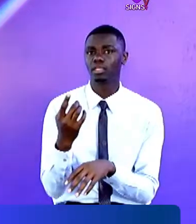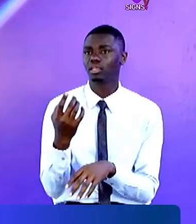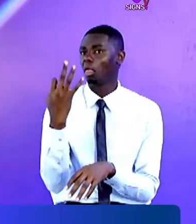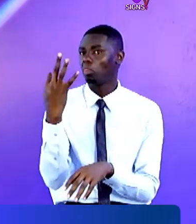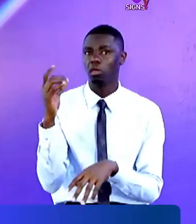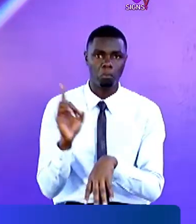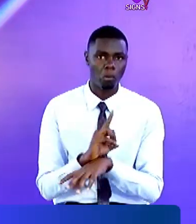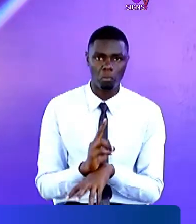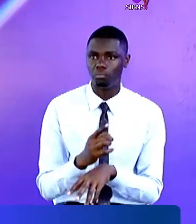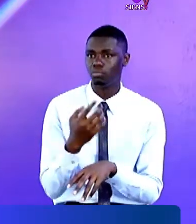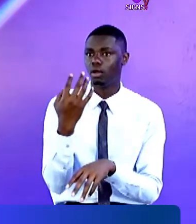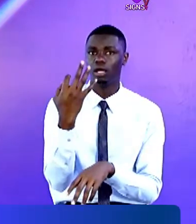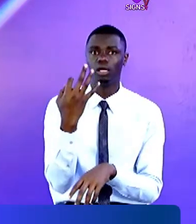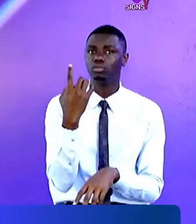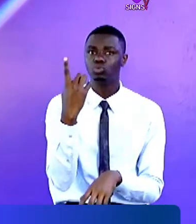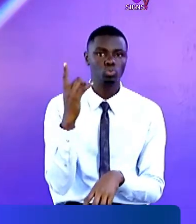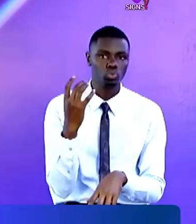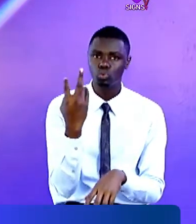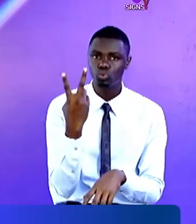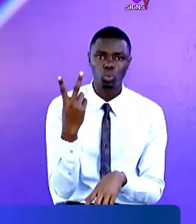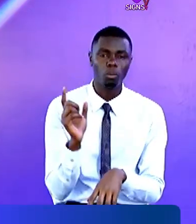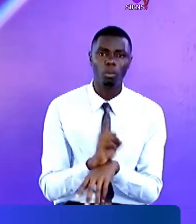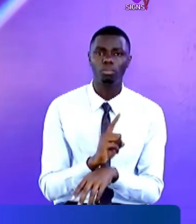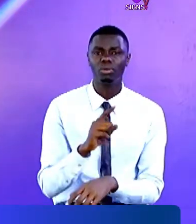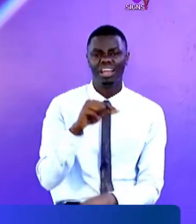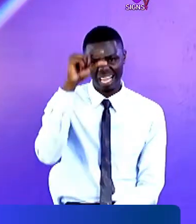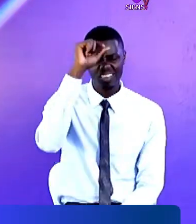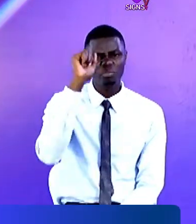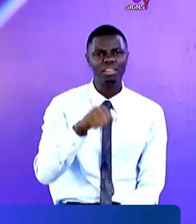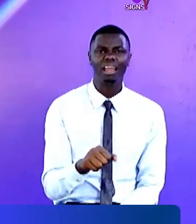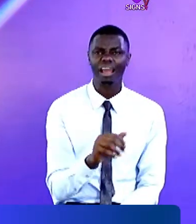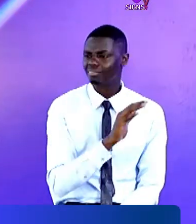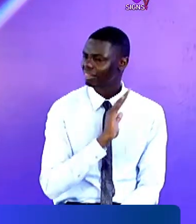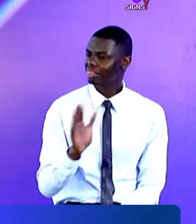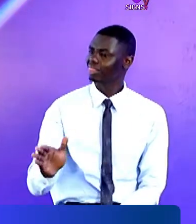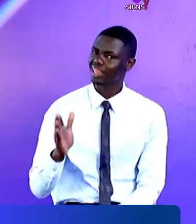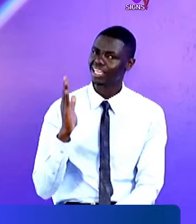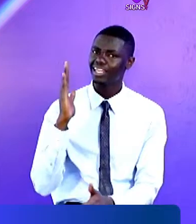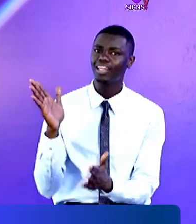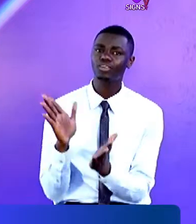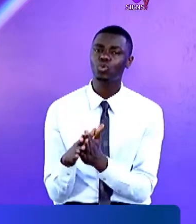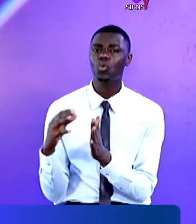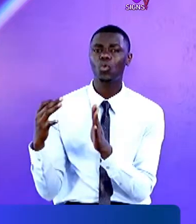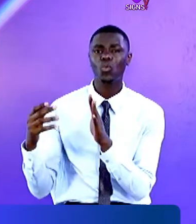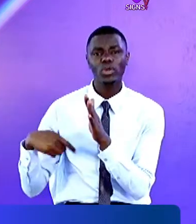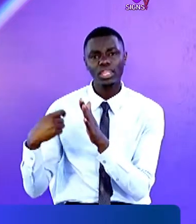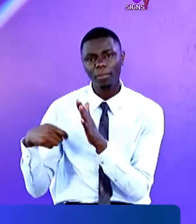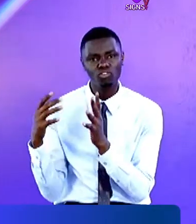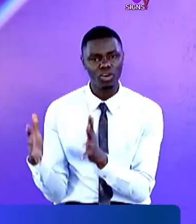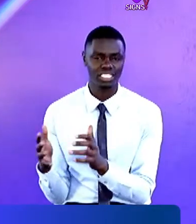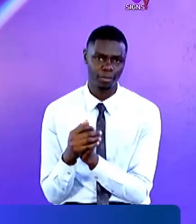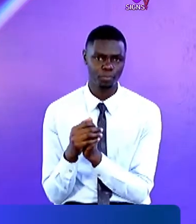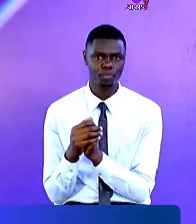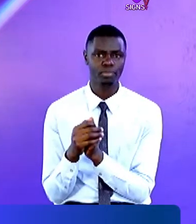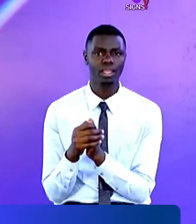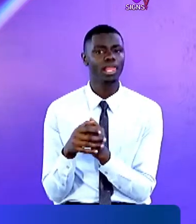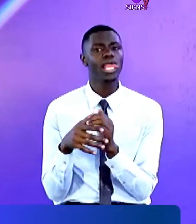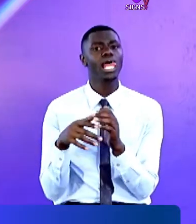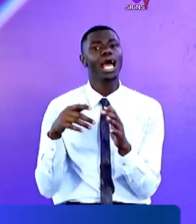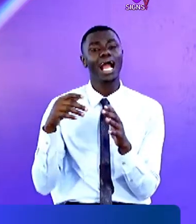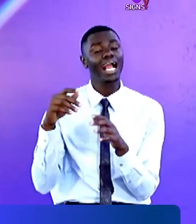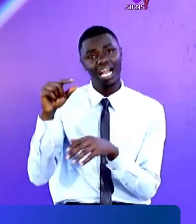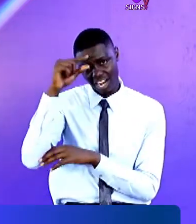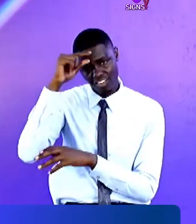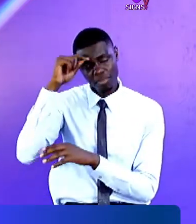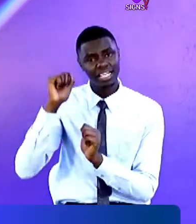4 shillings. Why don't the government go and cut a deal with the manufacturers? In fact, why don't the government